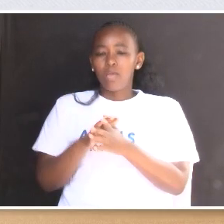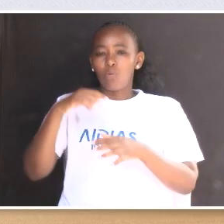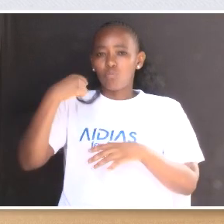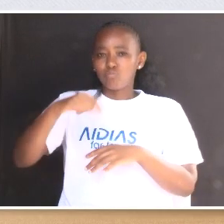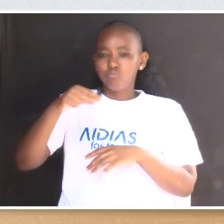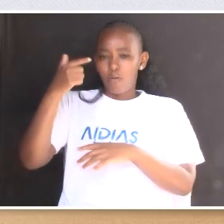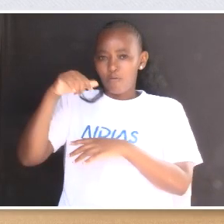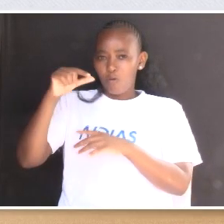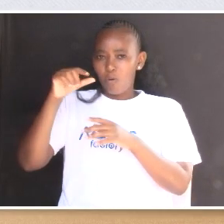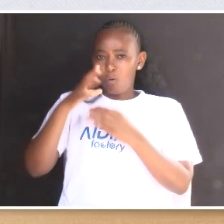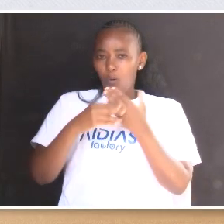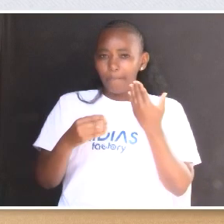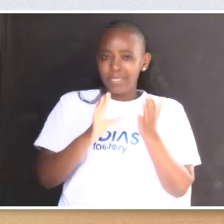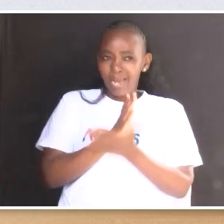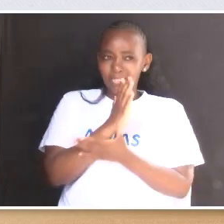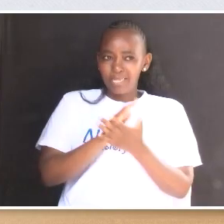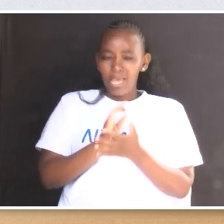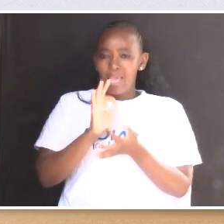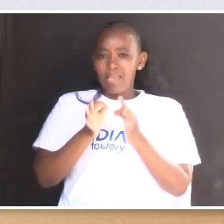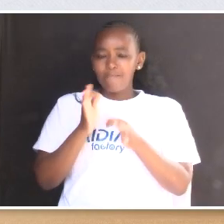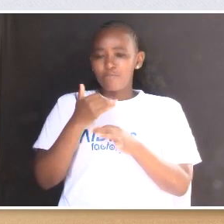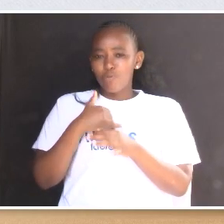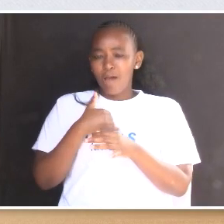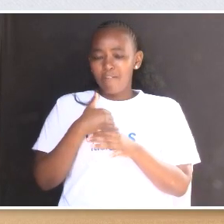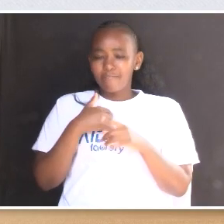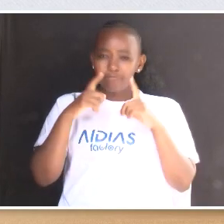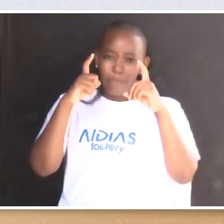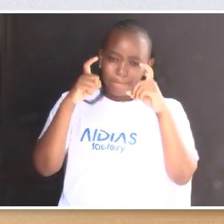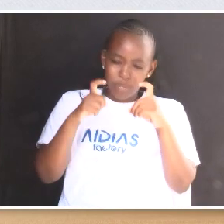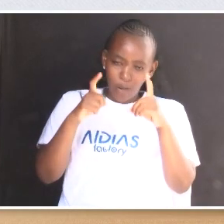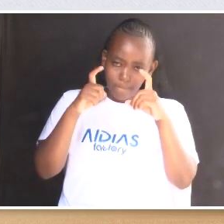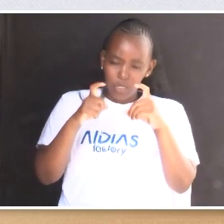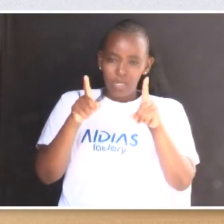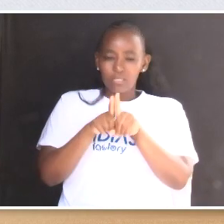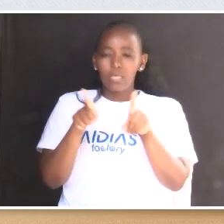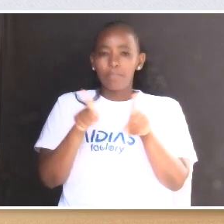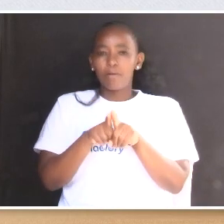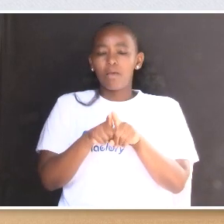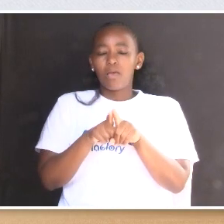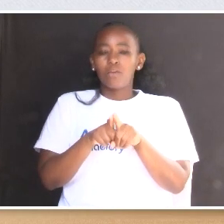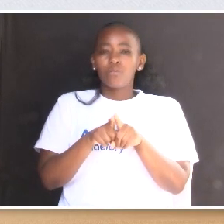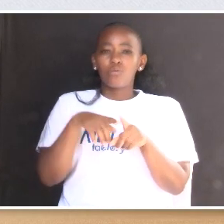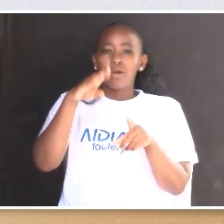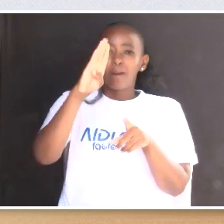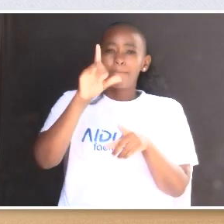for copyright as long as you have taken it. Ama kama unaandika